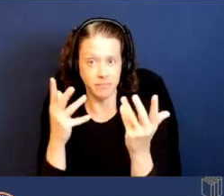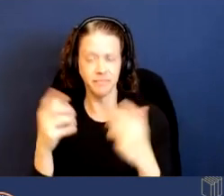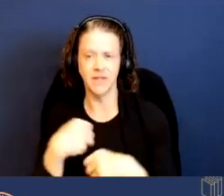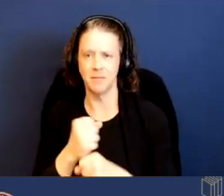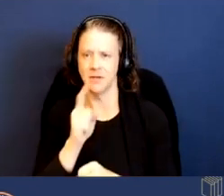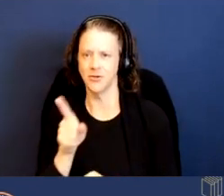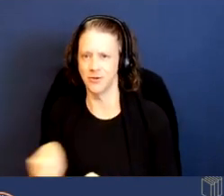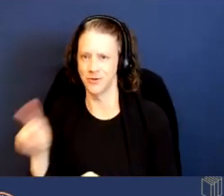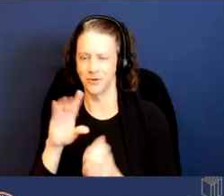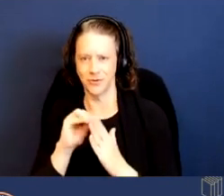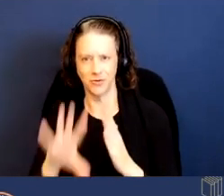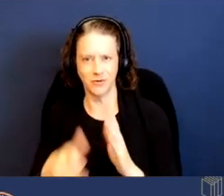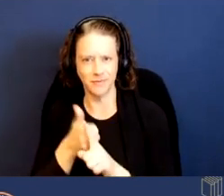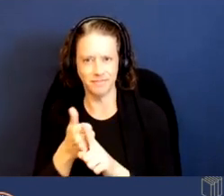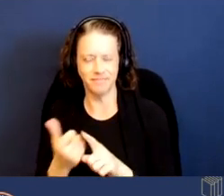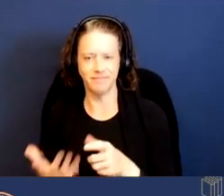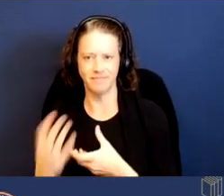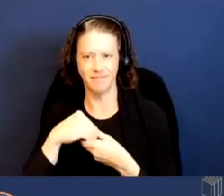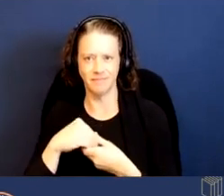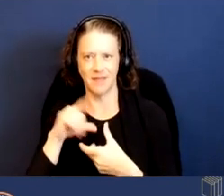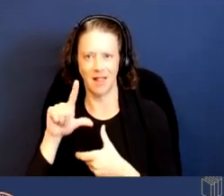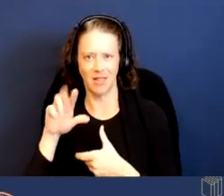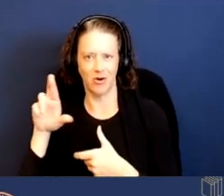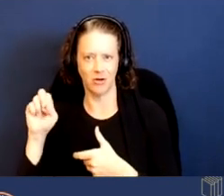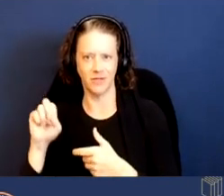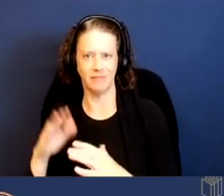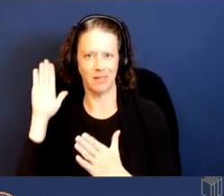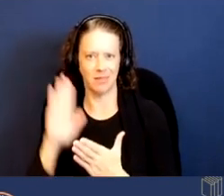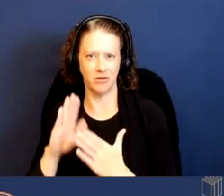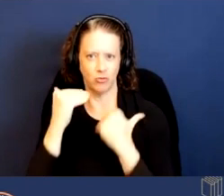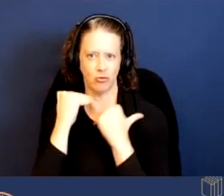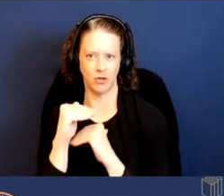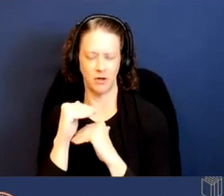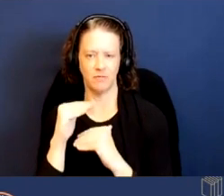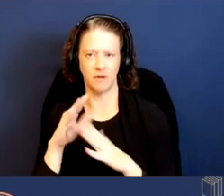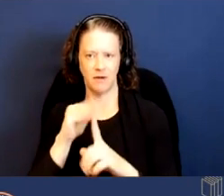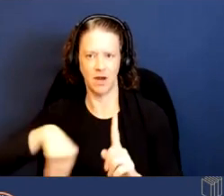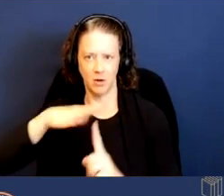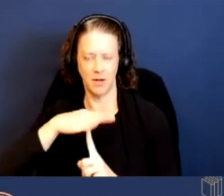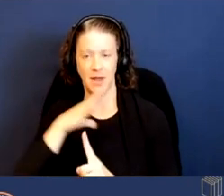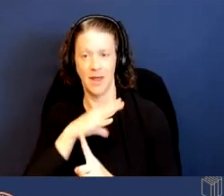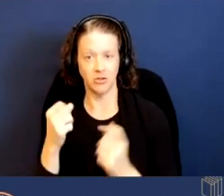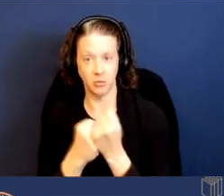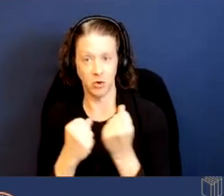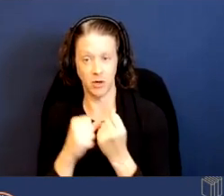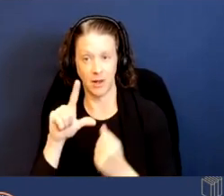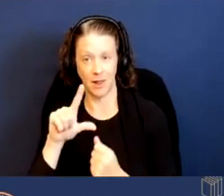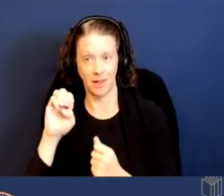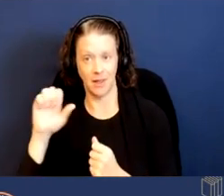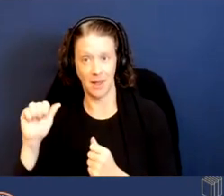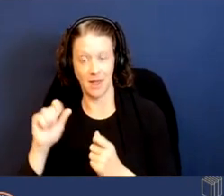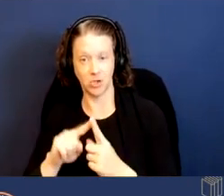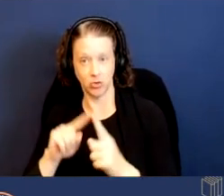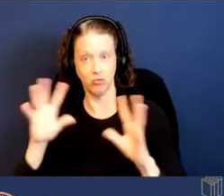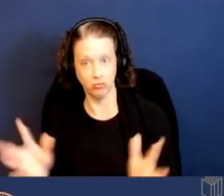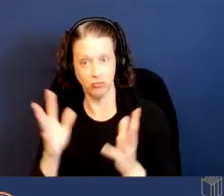students are in their least restrictive environments and really supporting LEAs along the way to get there as well.